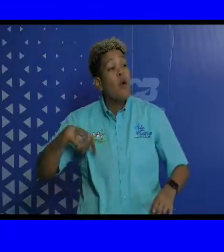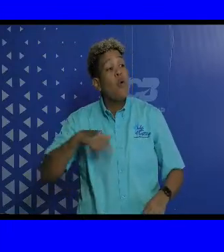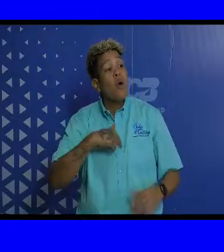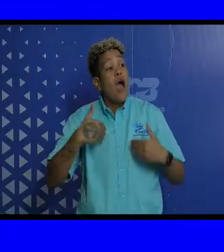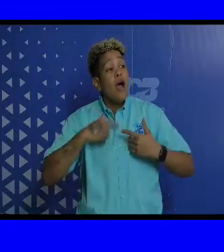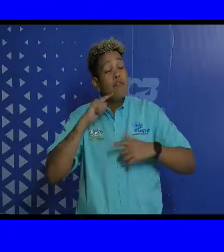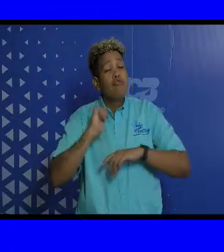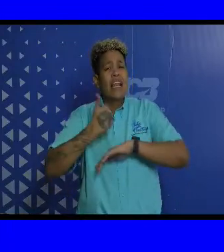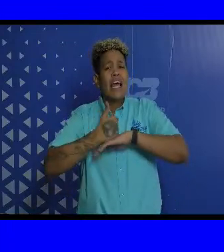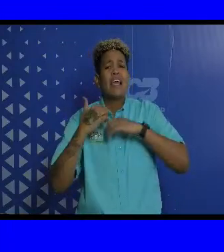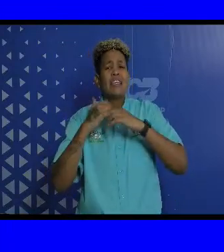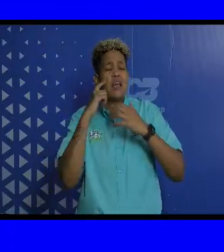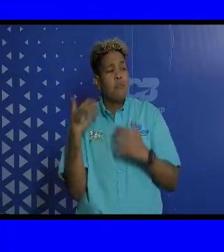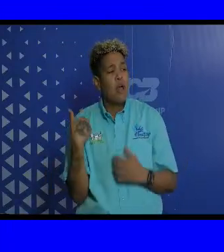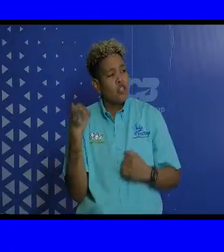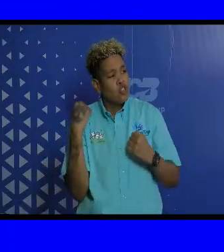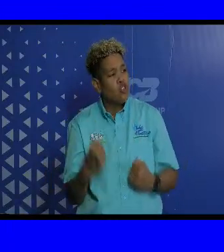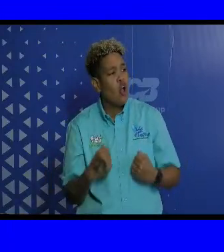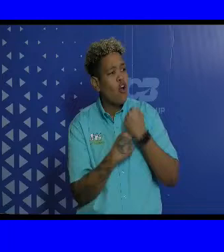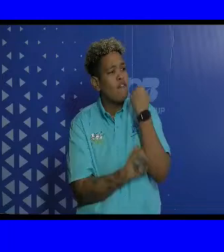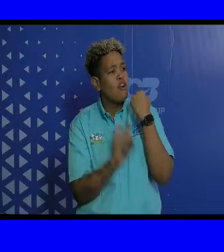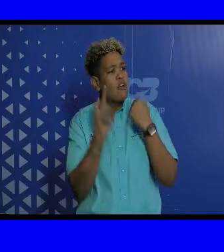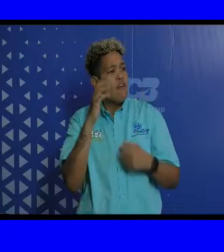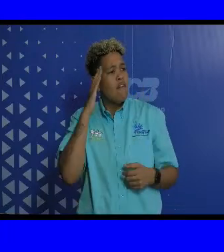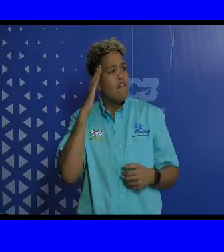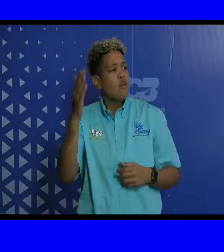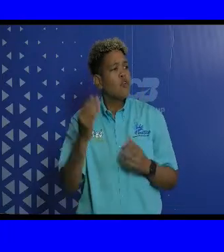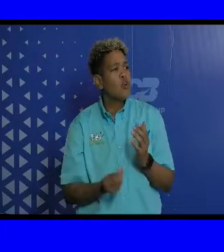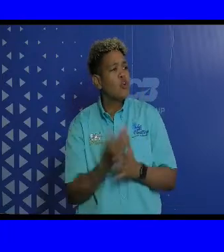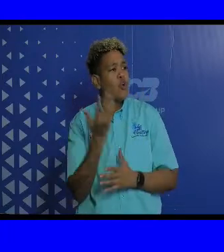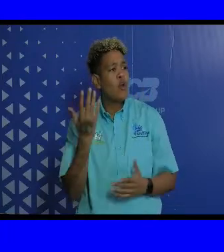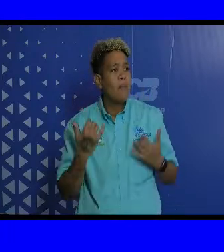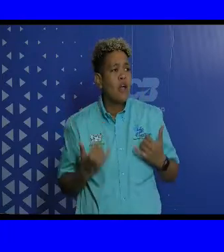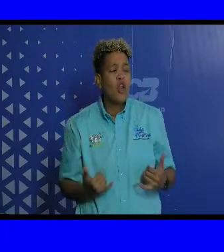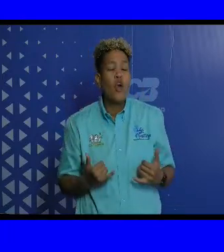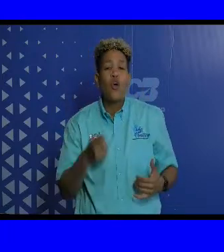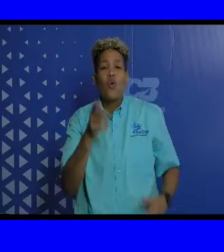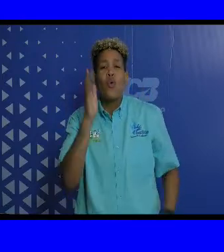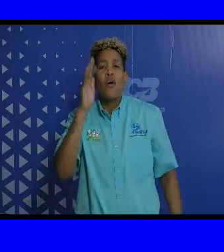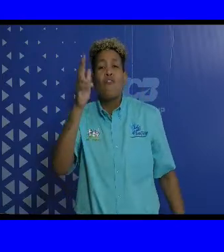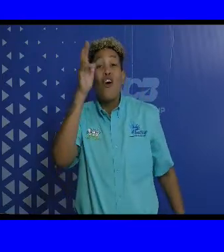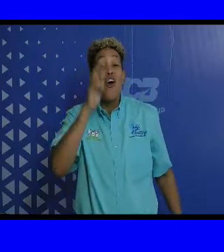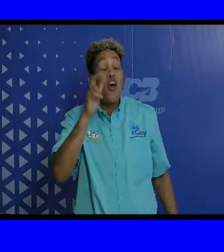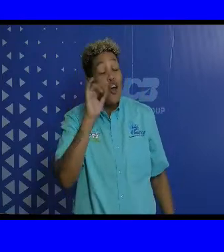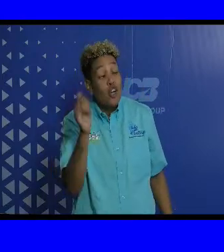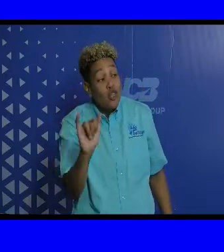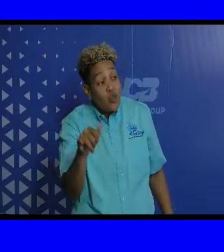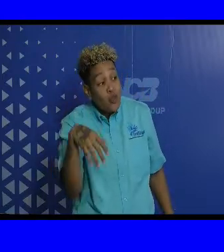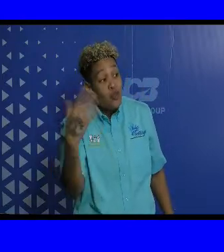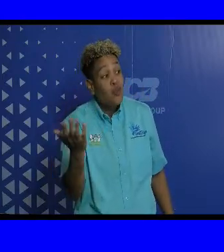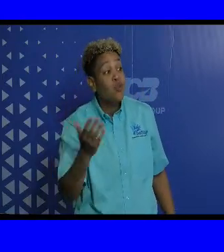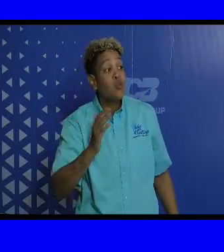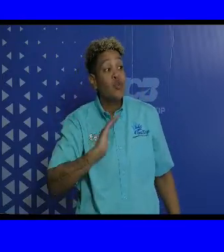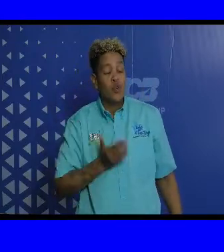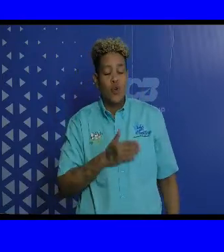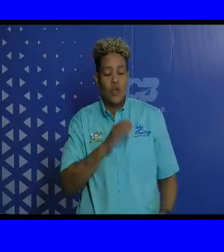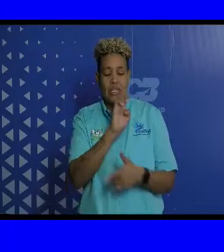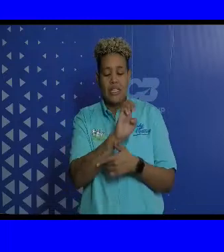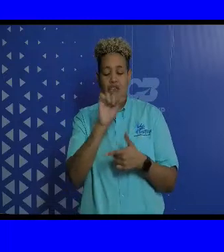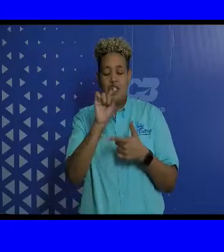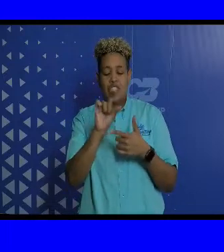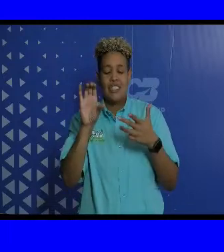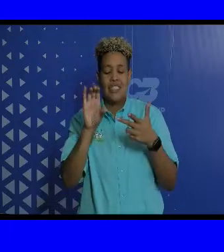have established a strong foundation for future growth. By now, you would have also heard of